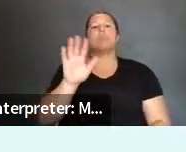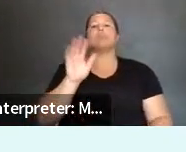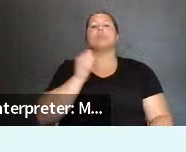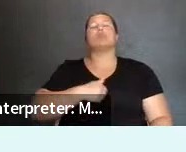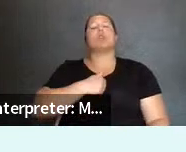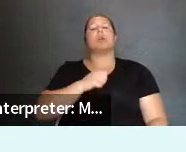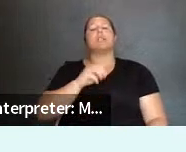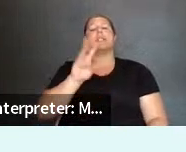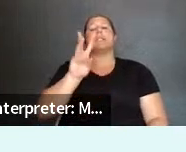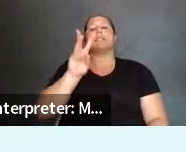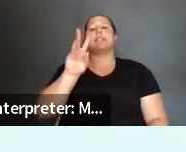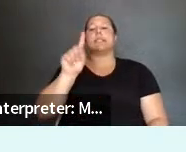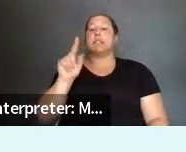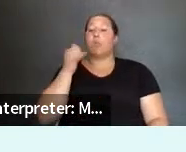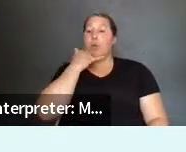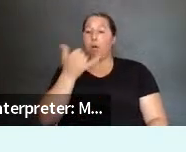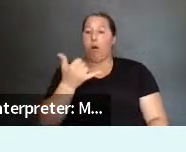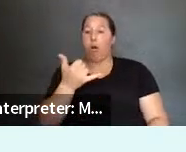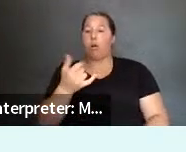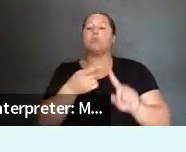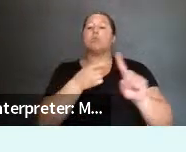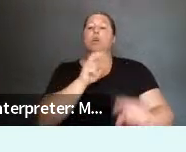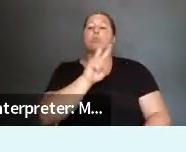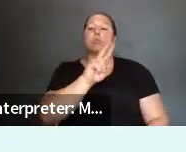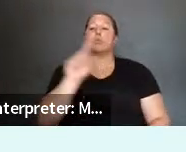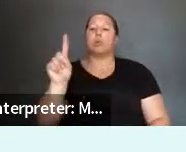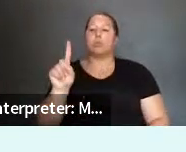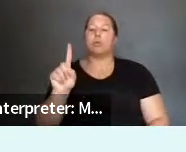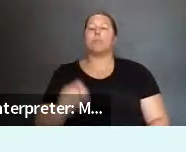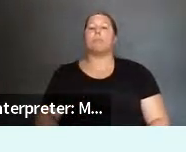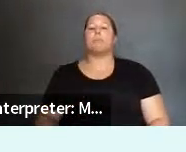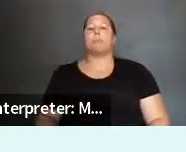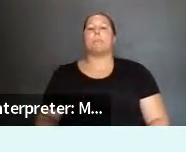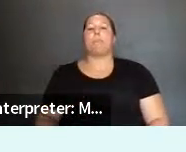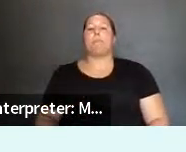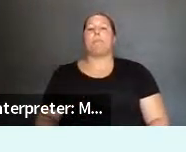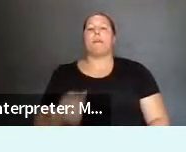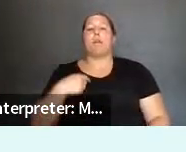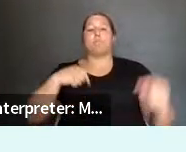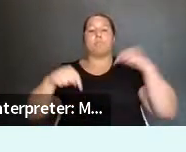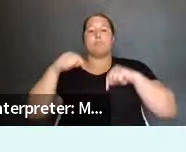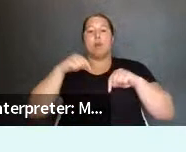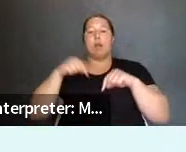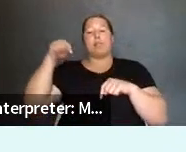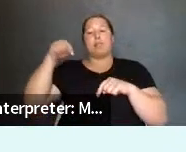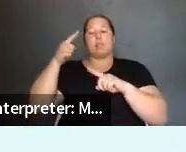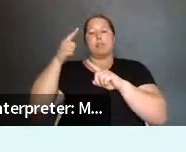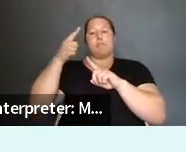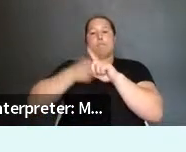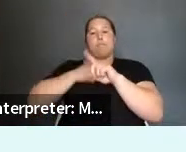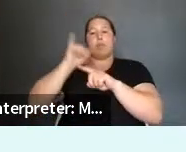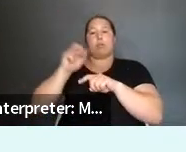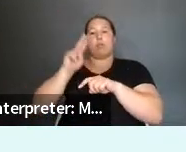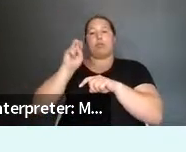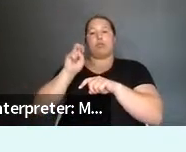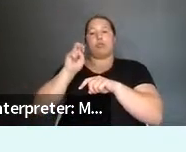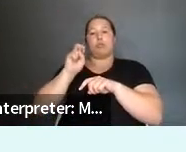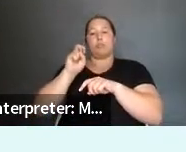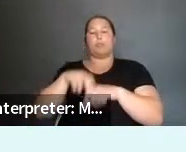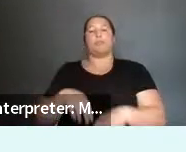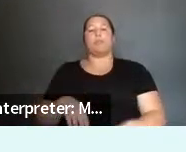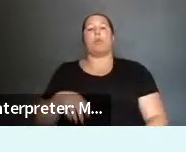61 calls were from 211. I'll back up. This is for the month of June. So our